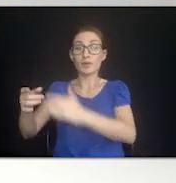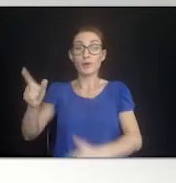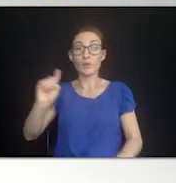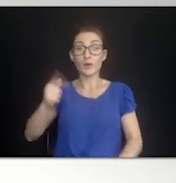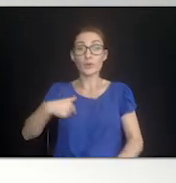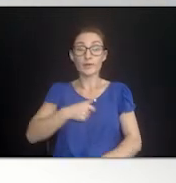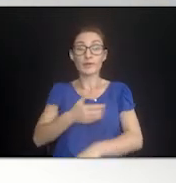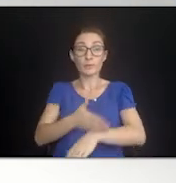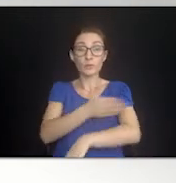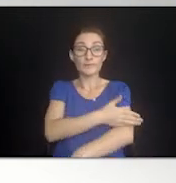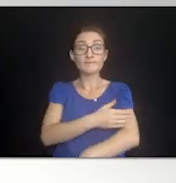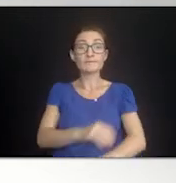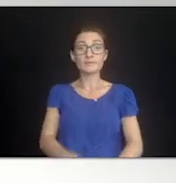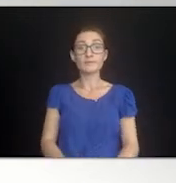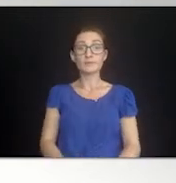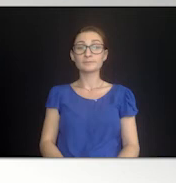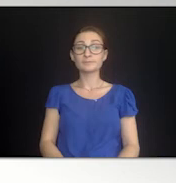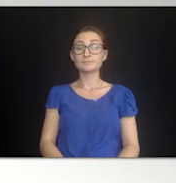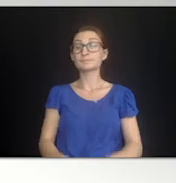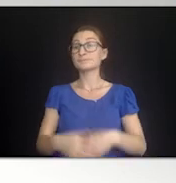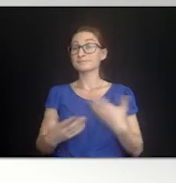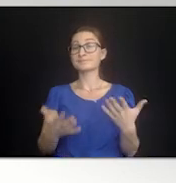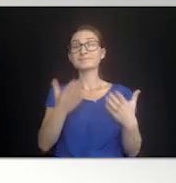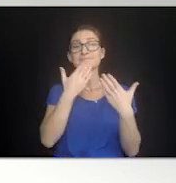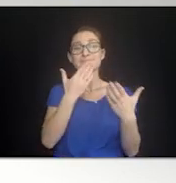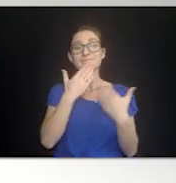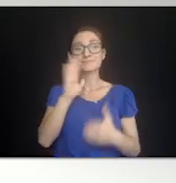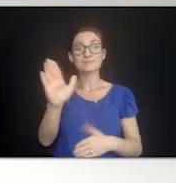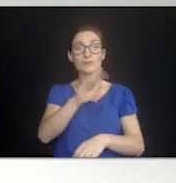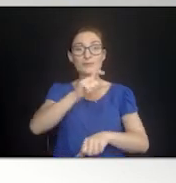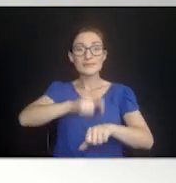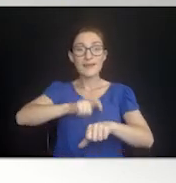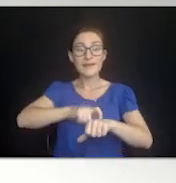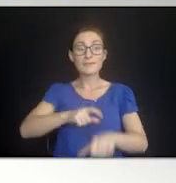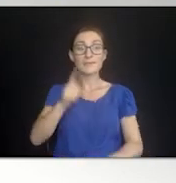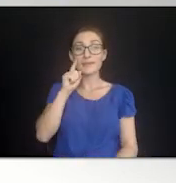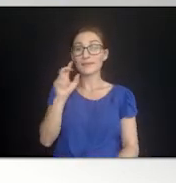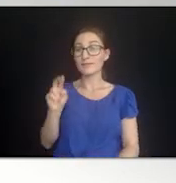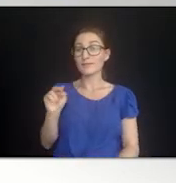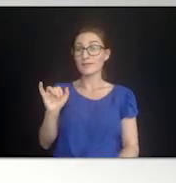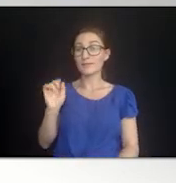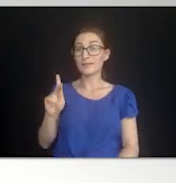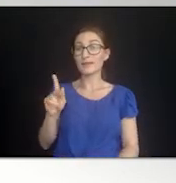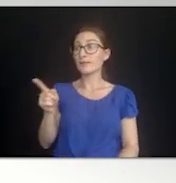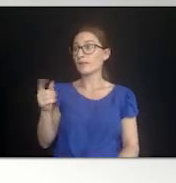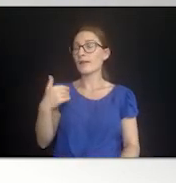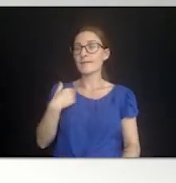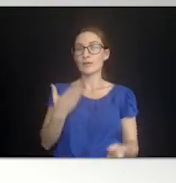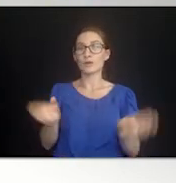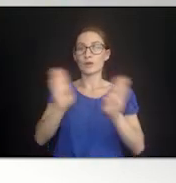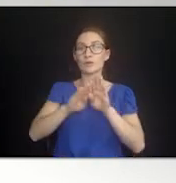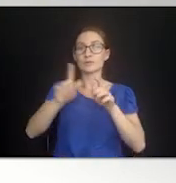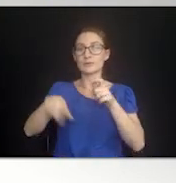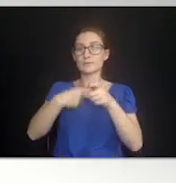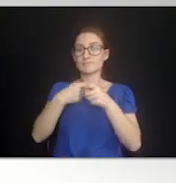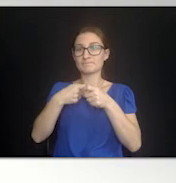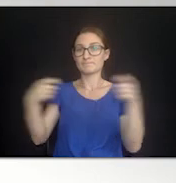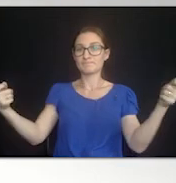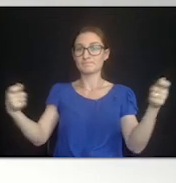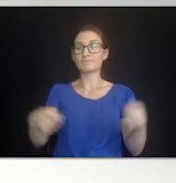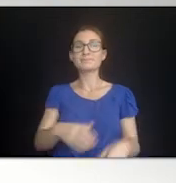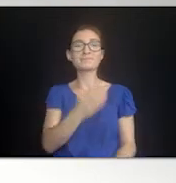direction we head. So that being said, I appreciate your time today, and I think Nick has a closing word for you. All